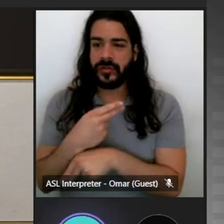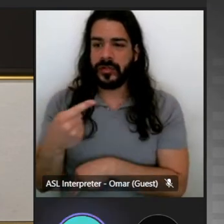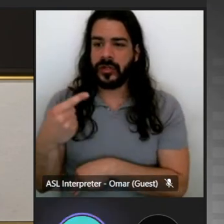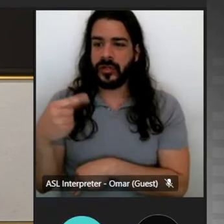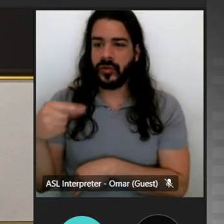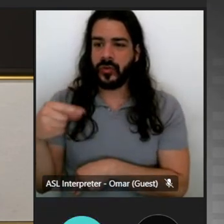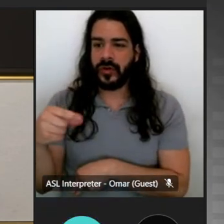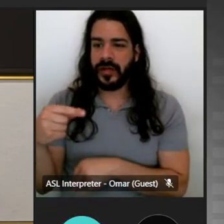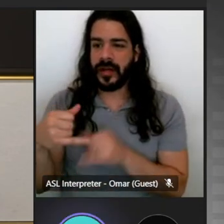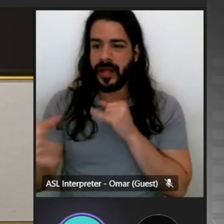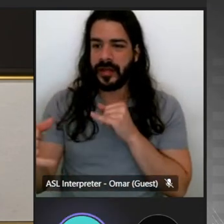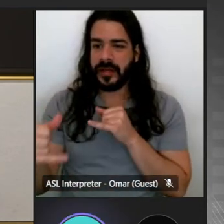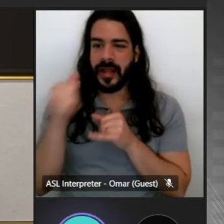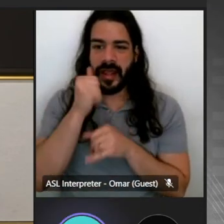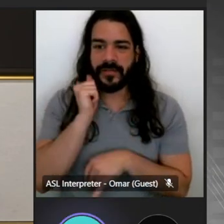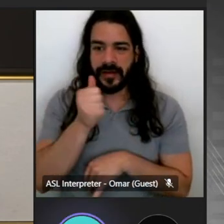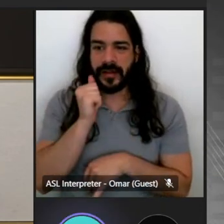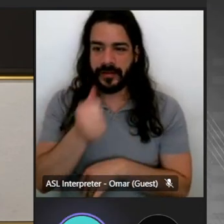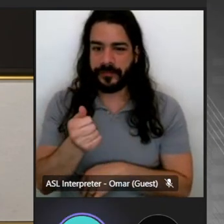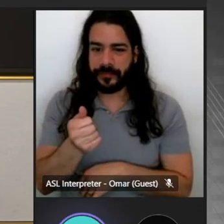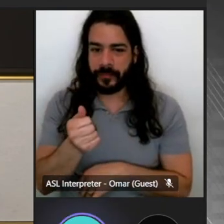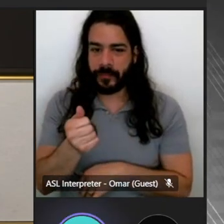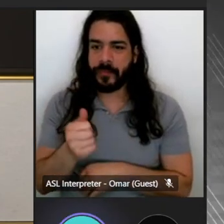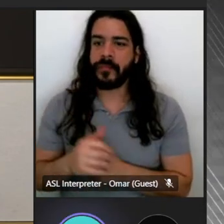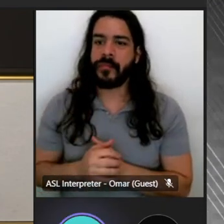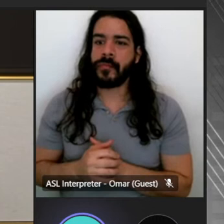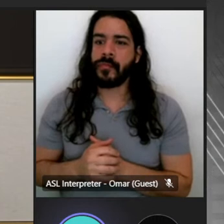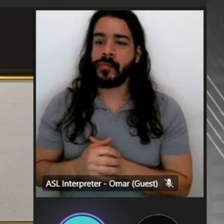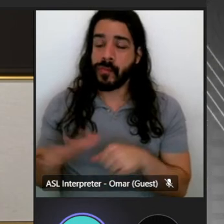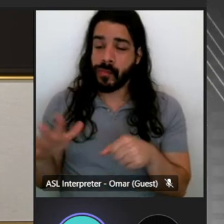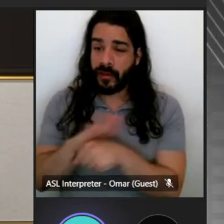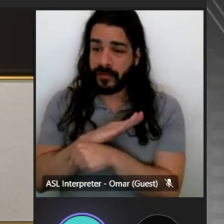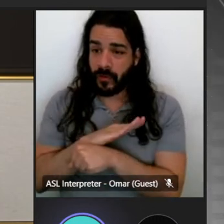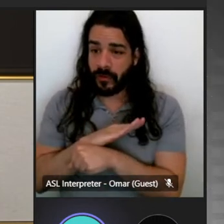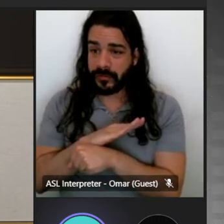um I am a person who uses the green line every day and